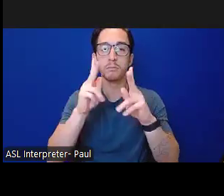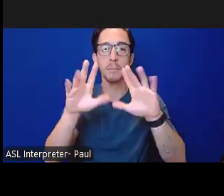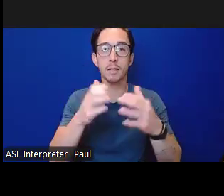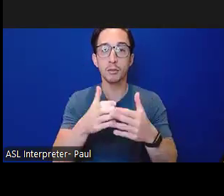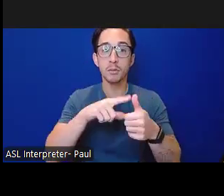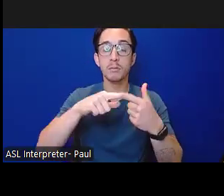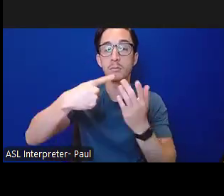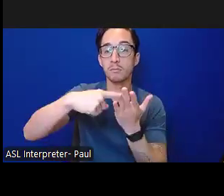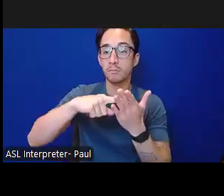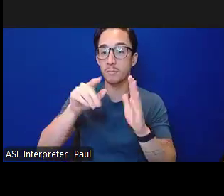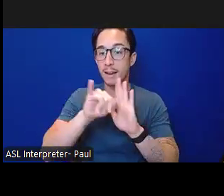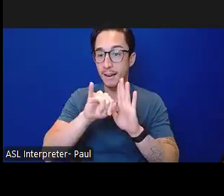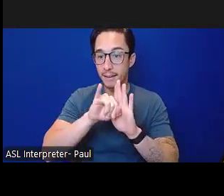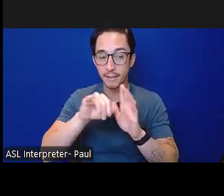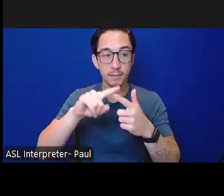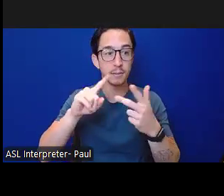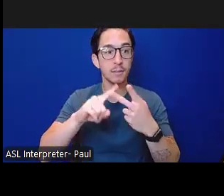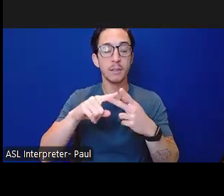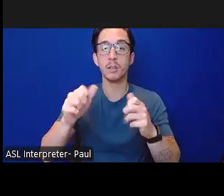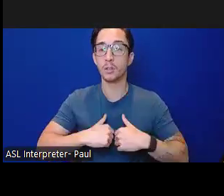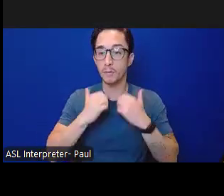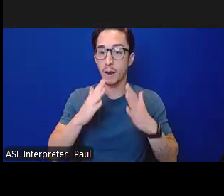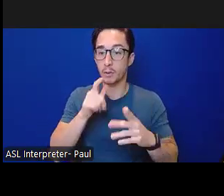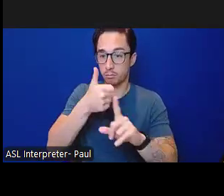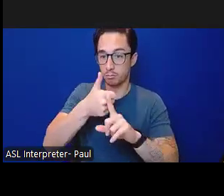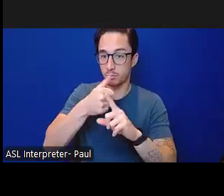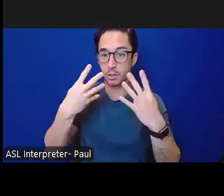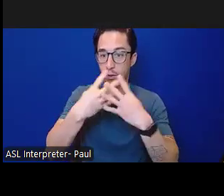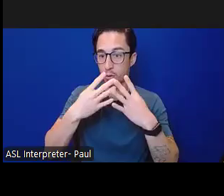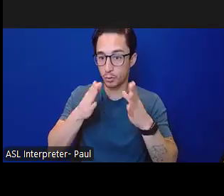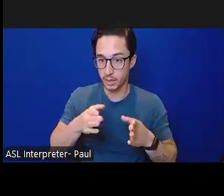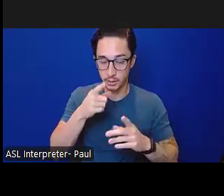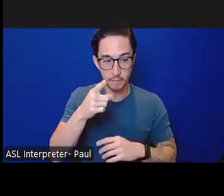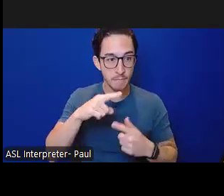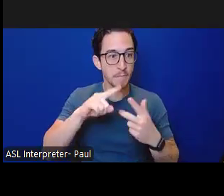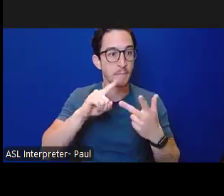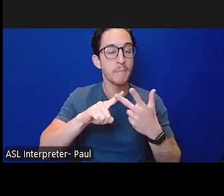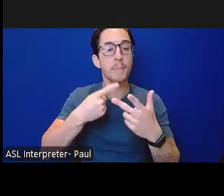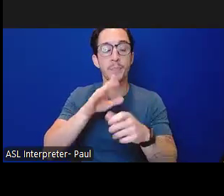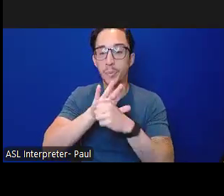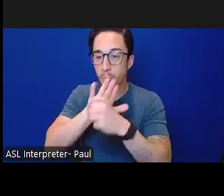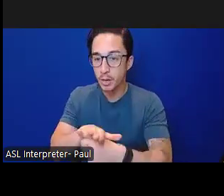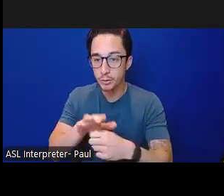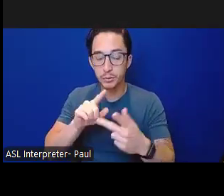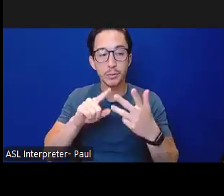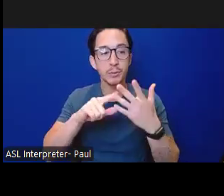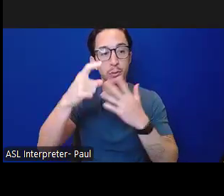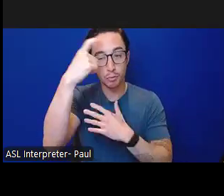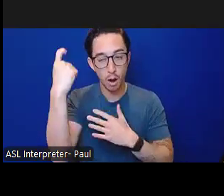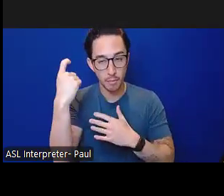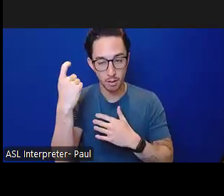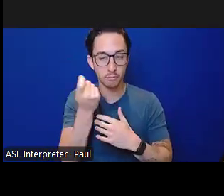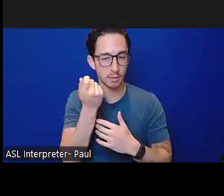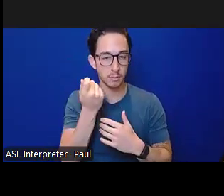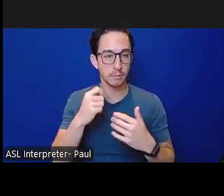little bit about the incarcerated survivors. We'll talk a little bit about oppression and trauma. We'll even talk a little bit about